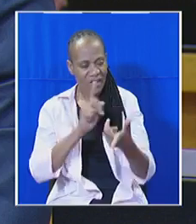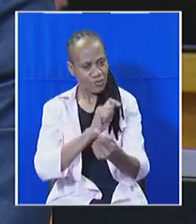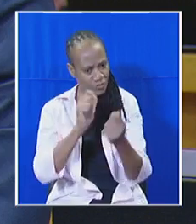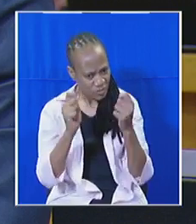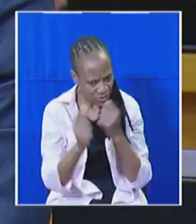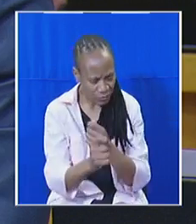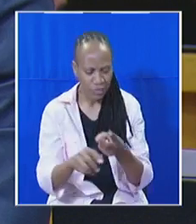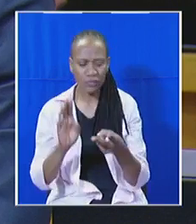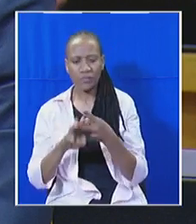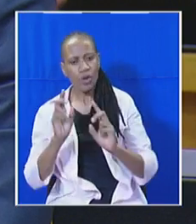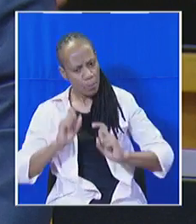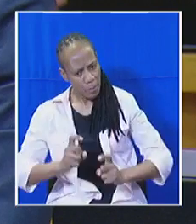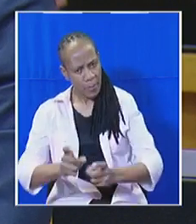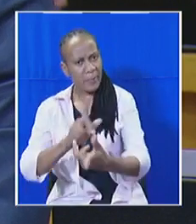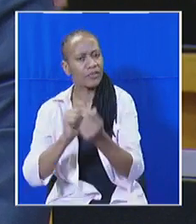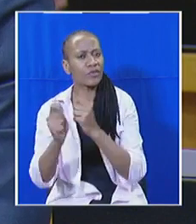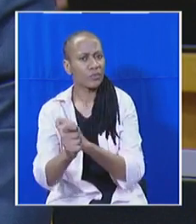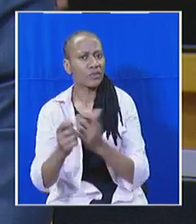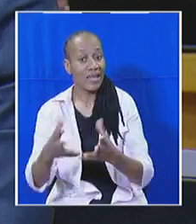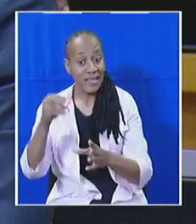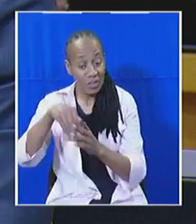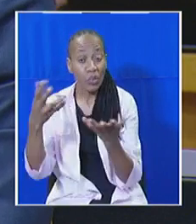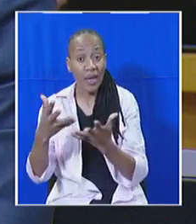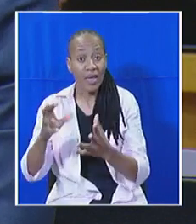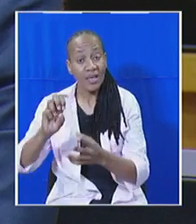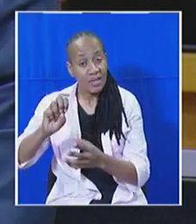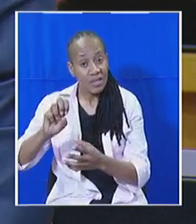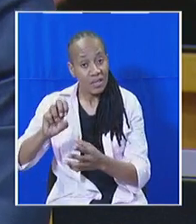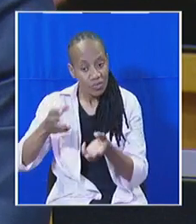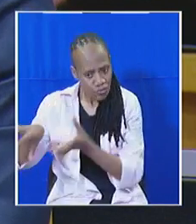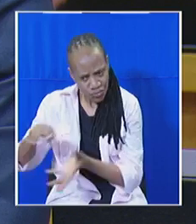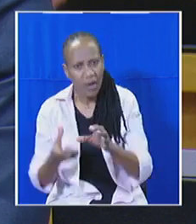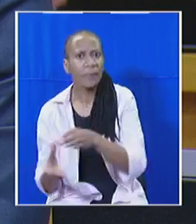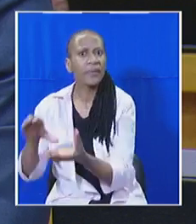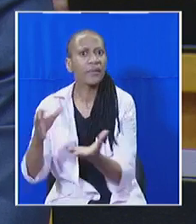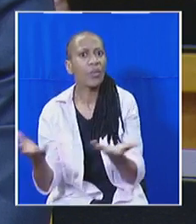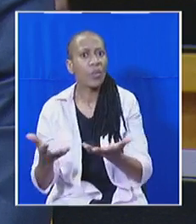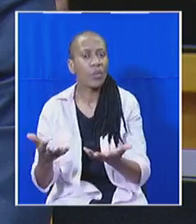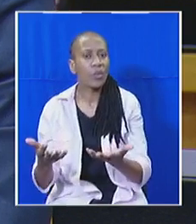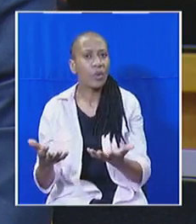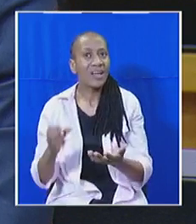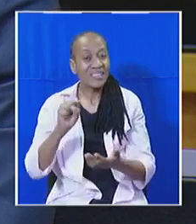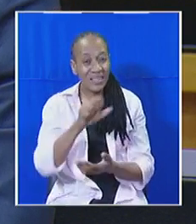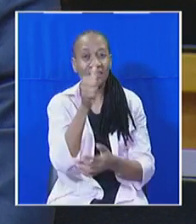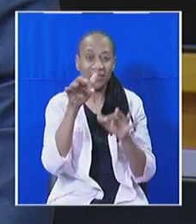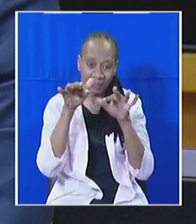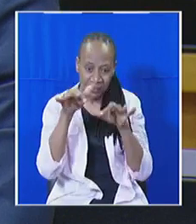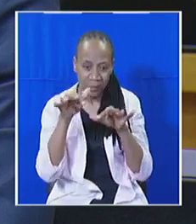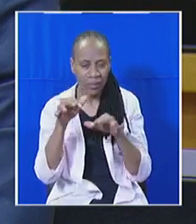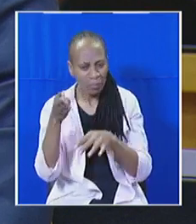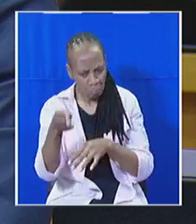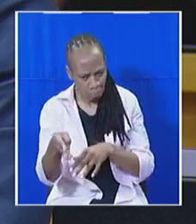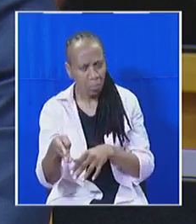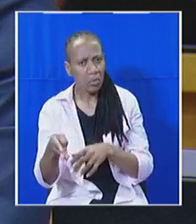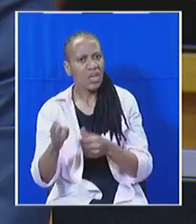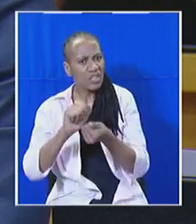speed up transformation that include in rugby in South Africa. Of course, there are South Africans who are experts when